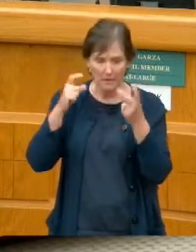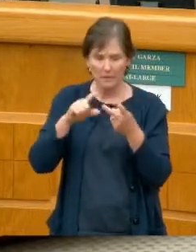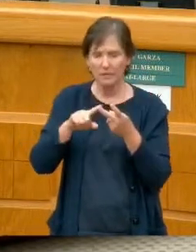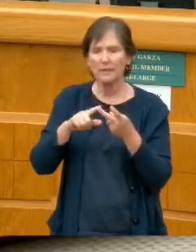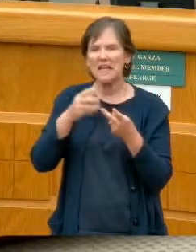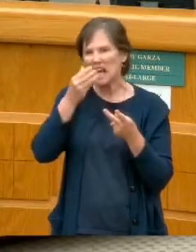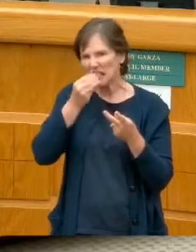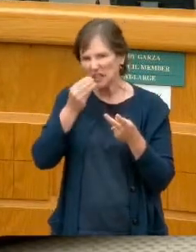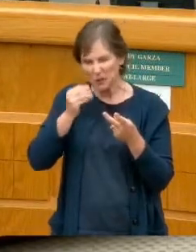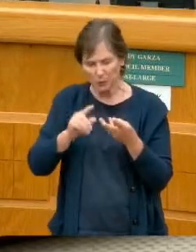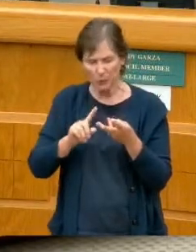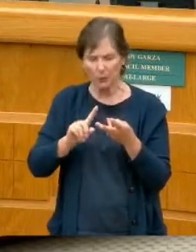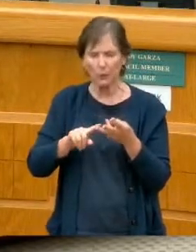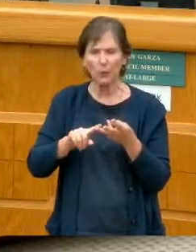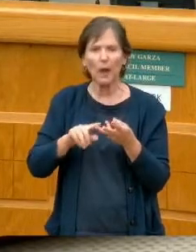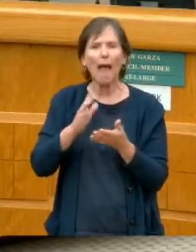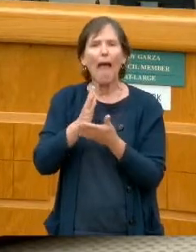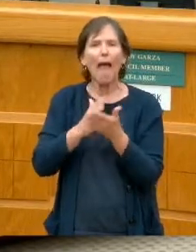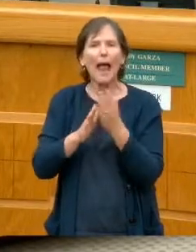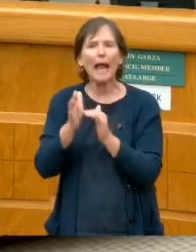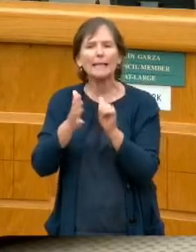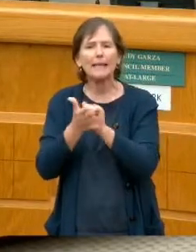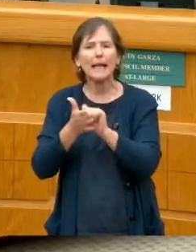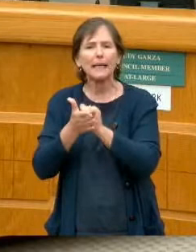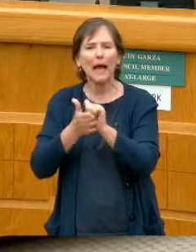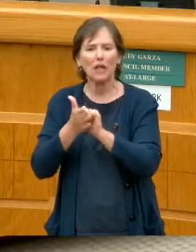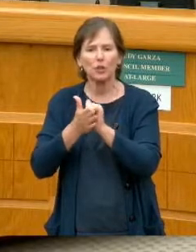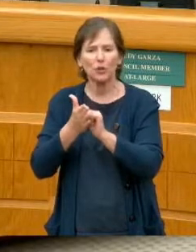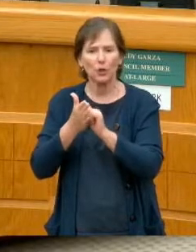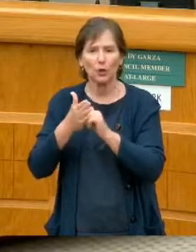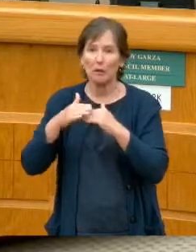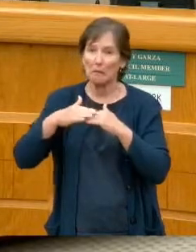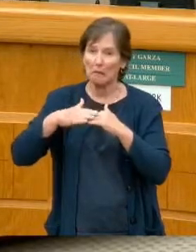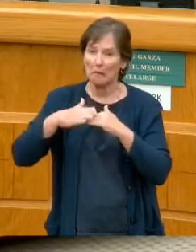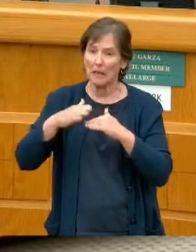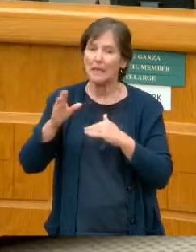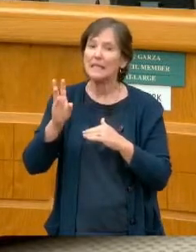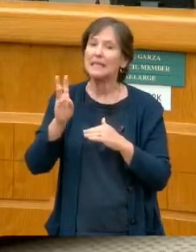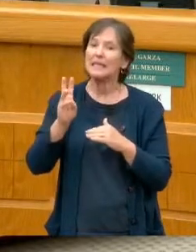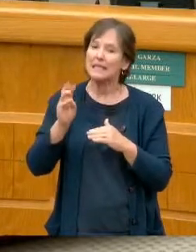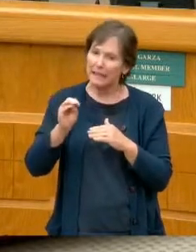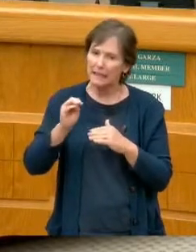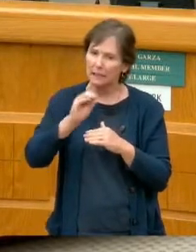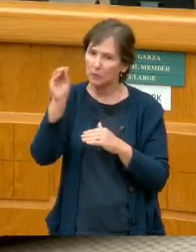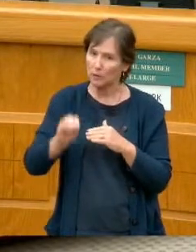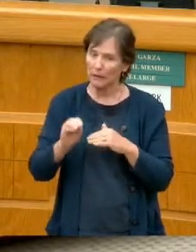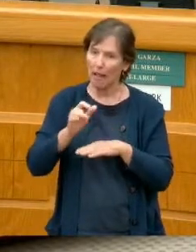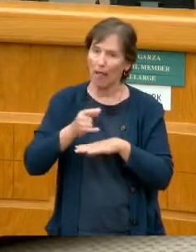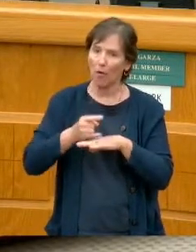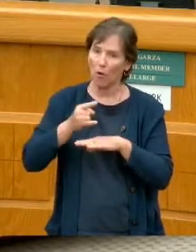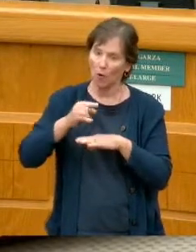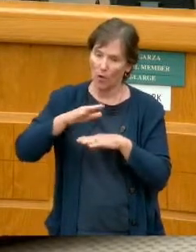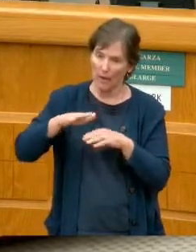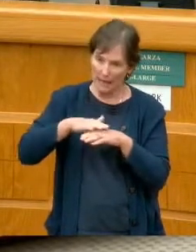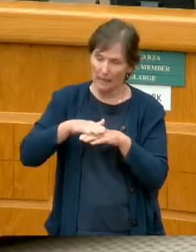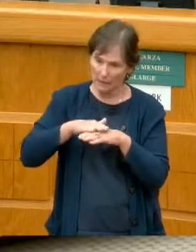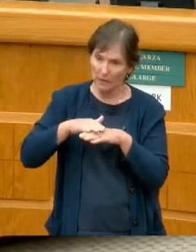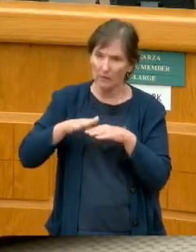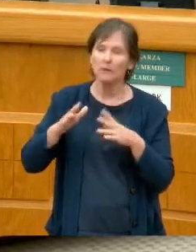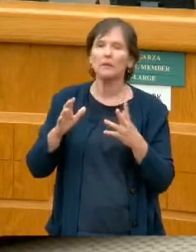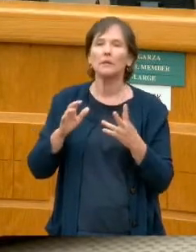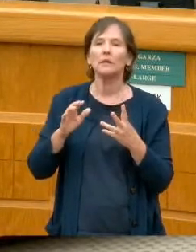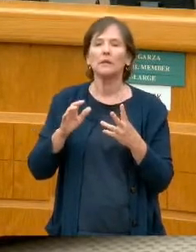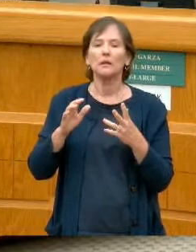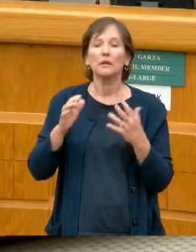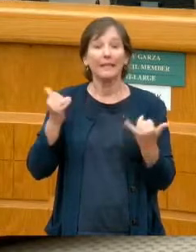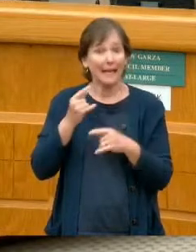and hand sanitizer with at least 60% alcohol, if at all possible. Today, we received a cold front and lower